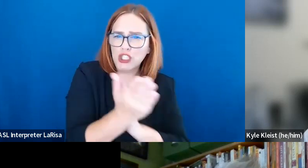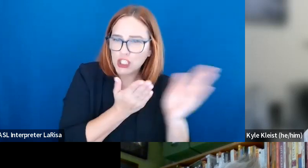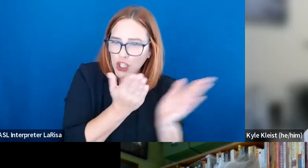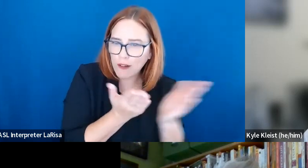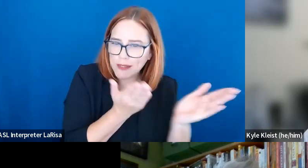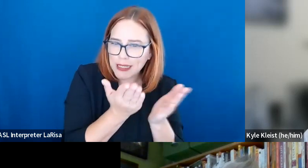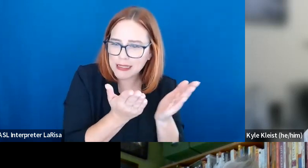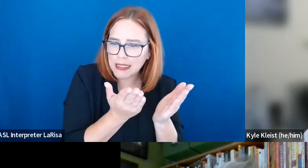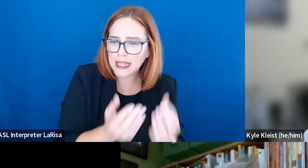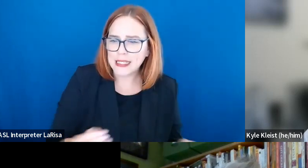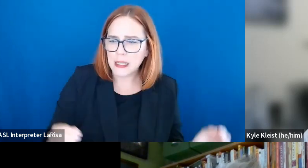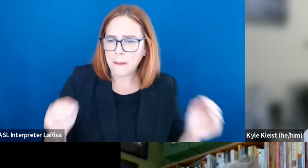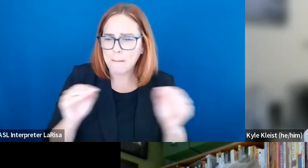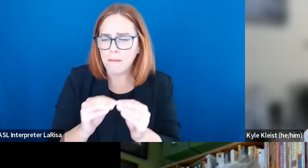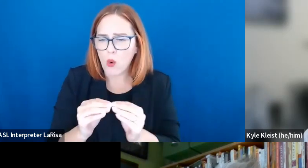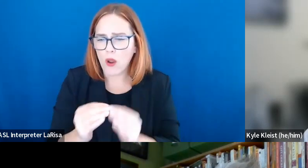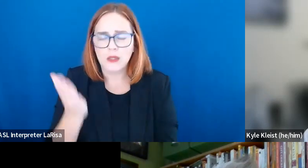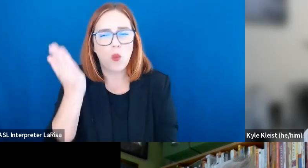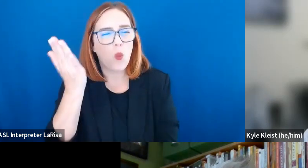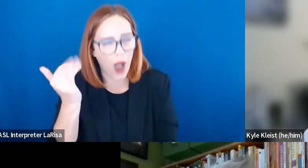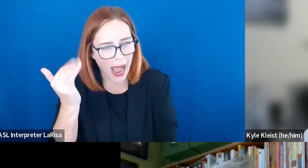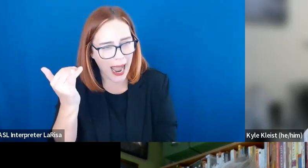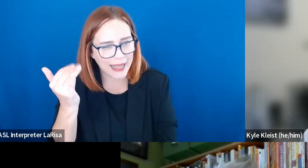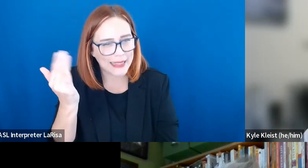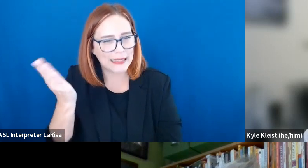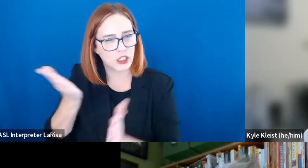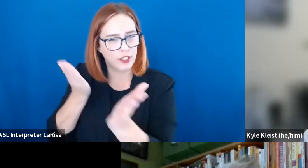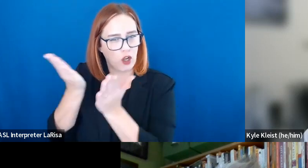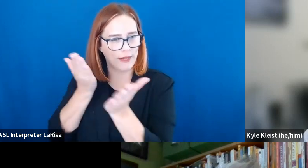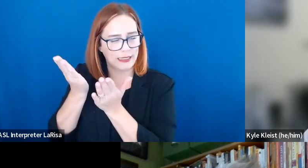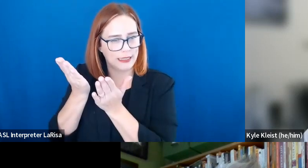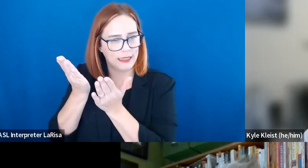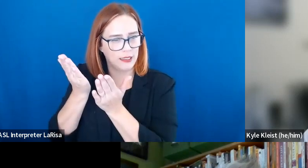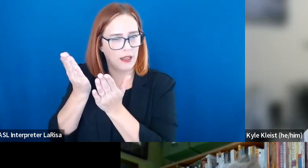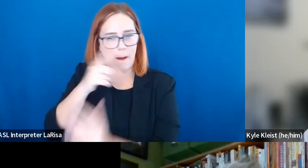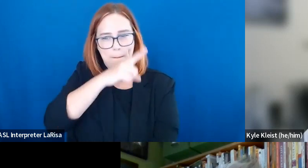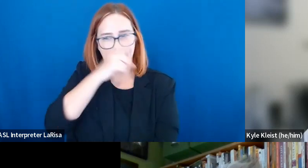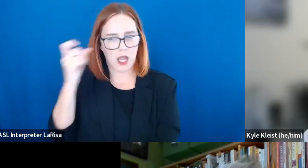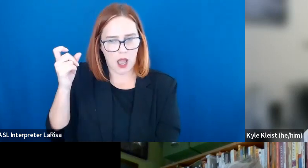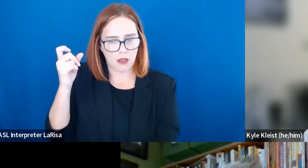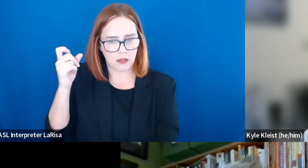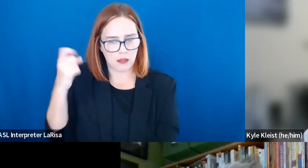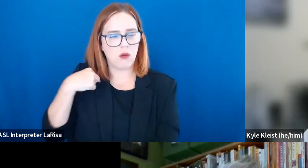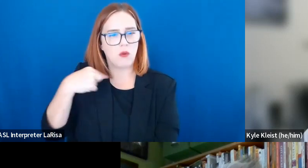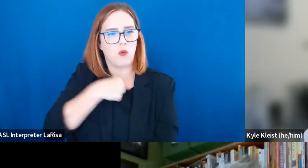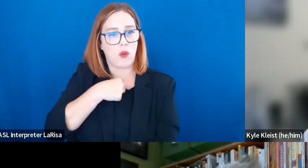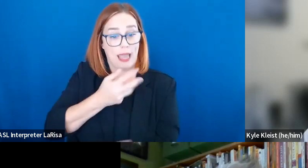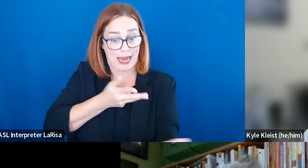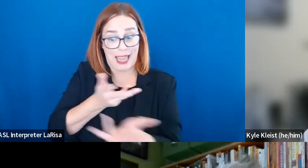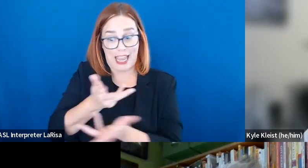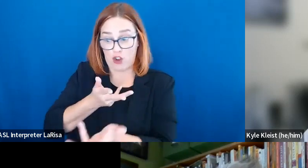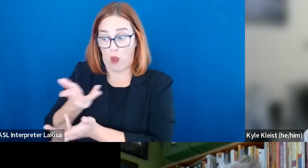is important because not only do we get to interact with others that have